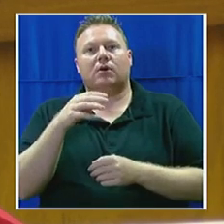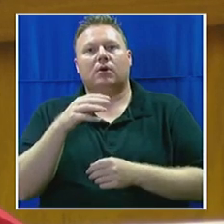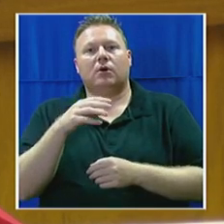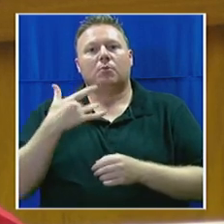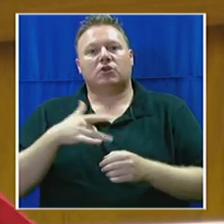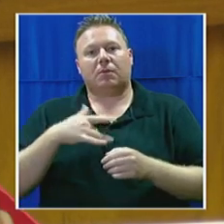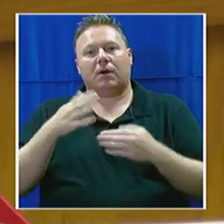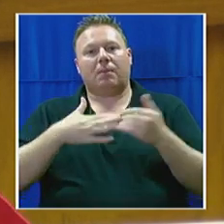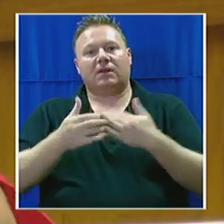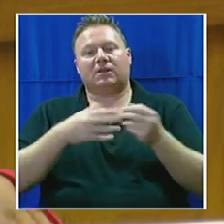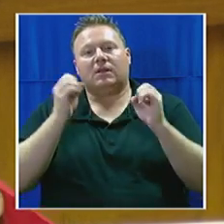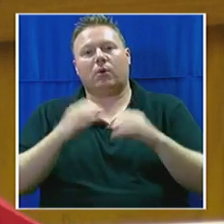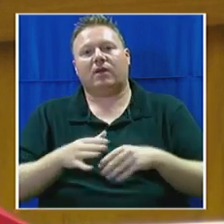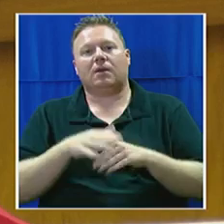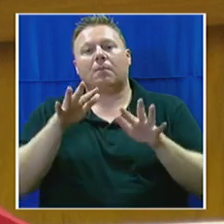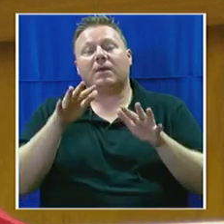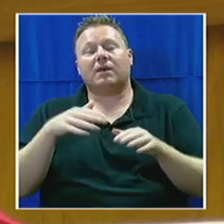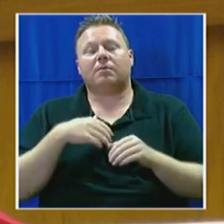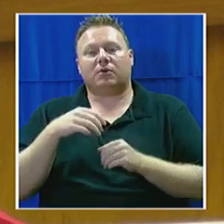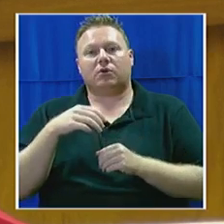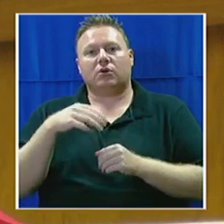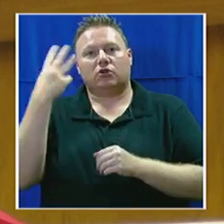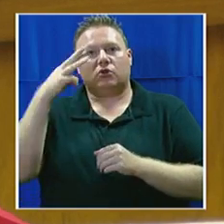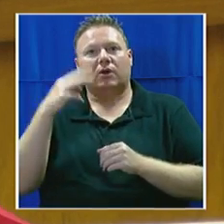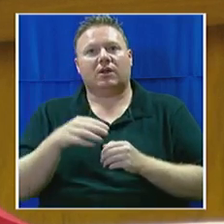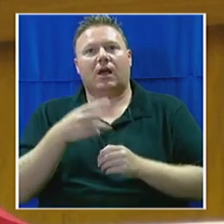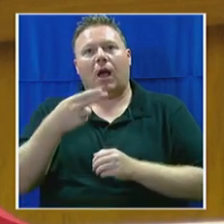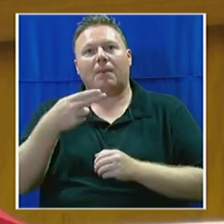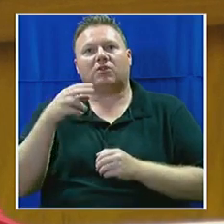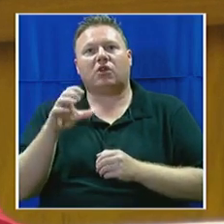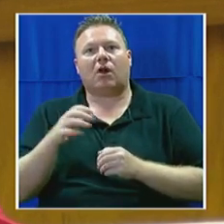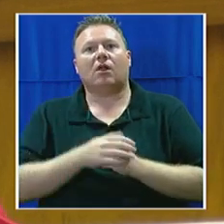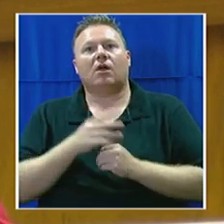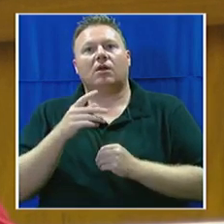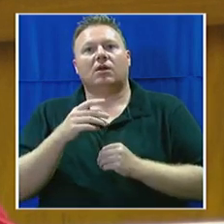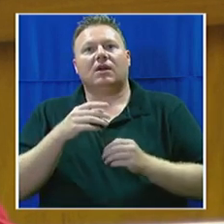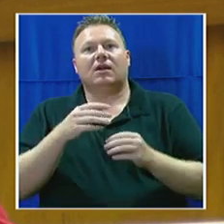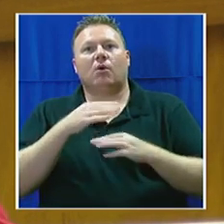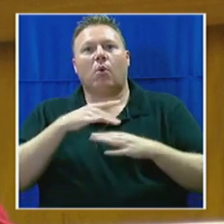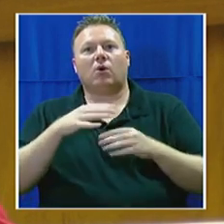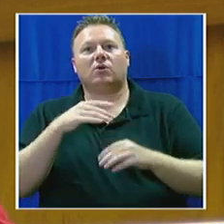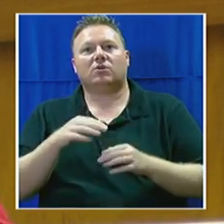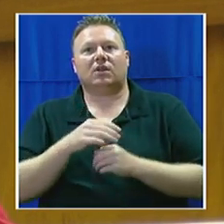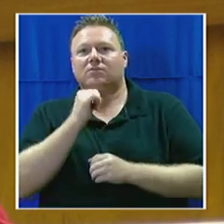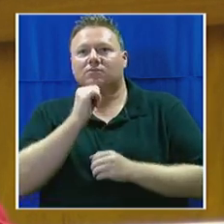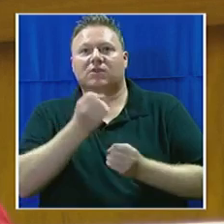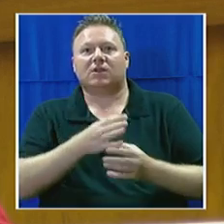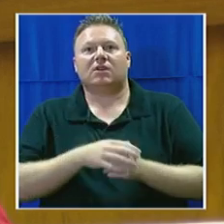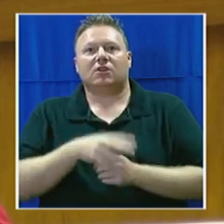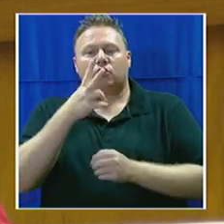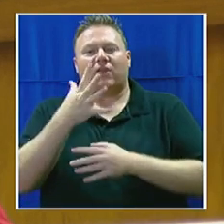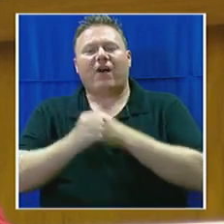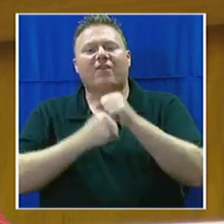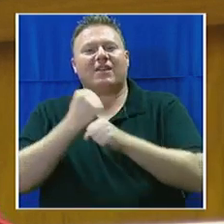make sure that the people of Tshwane, of Hammanskraal, receive clean and drinkable water, something that the ANC failed to do 25